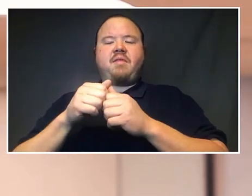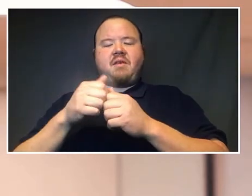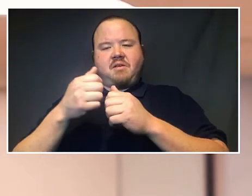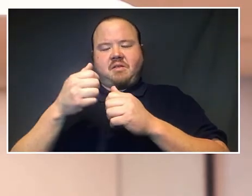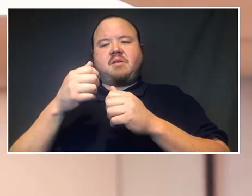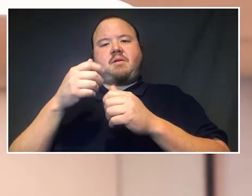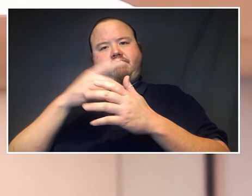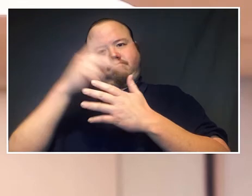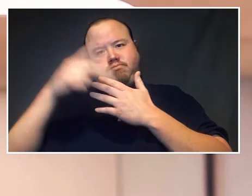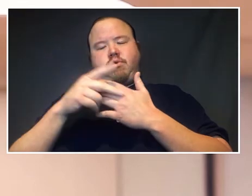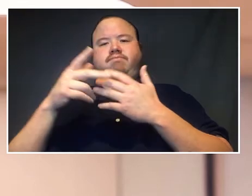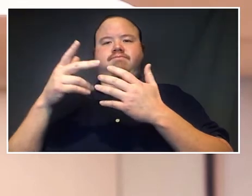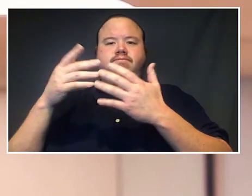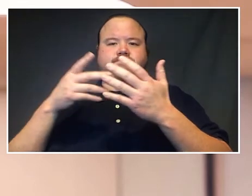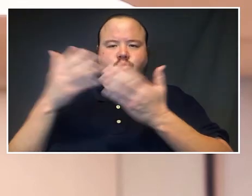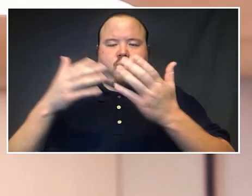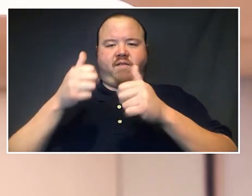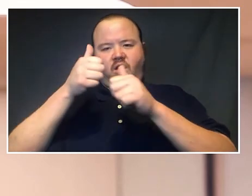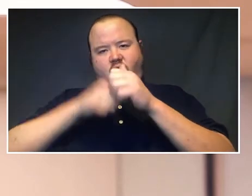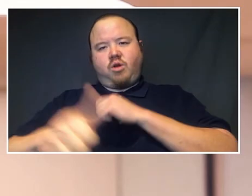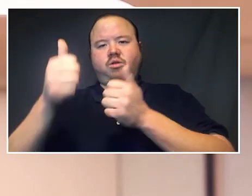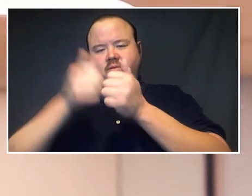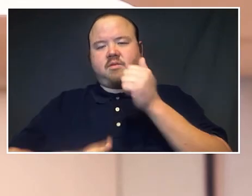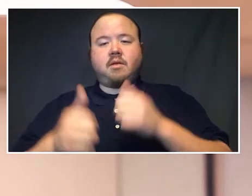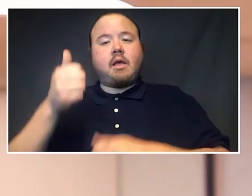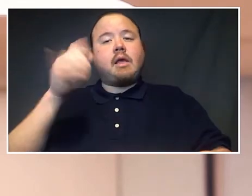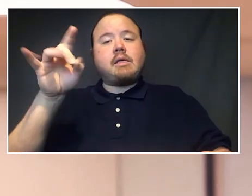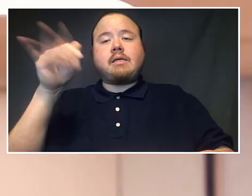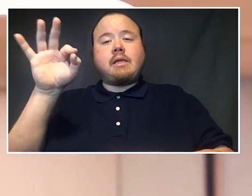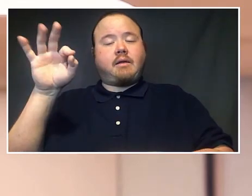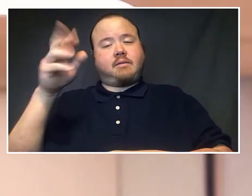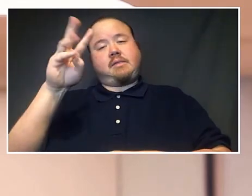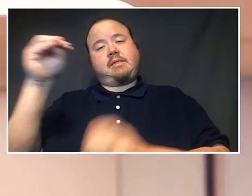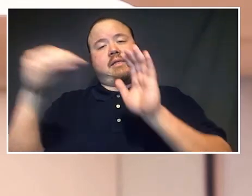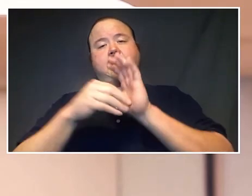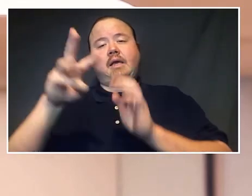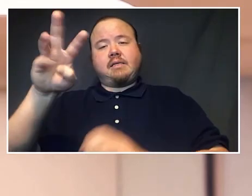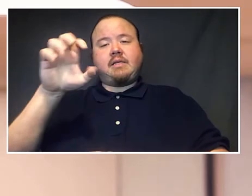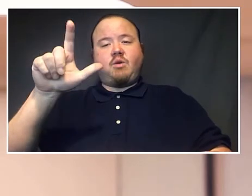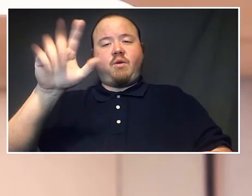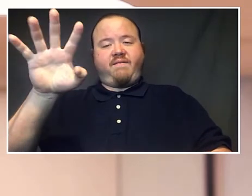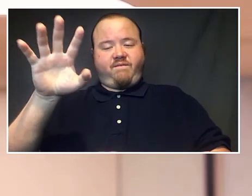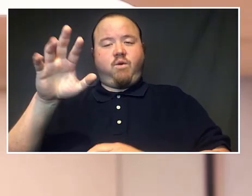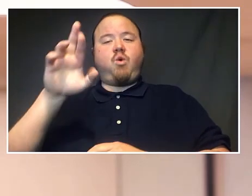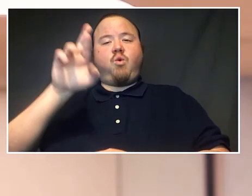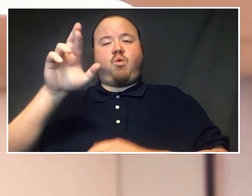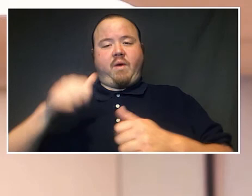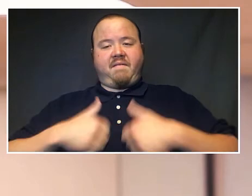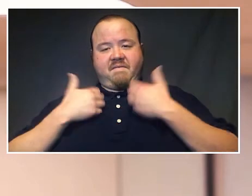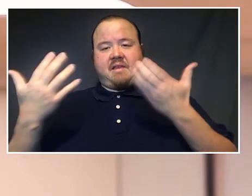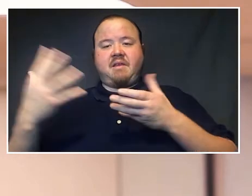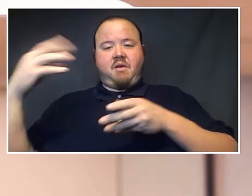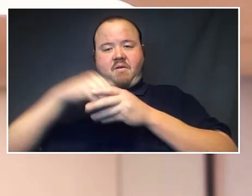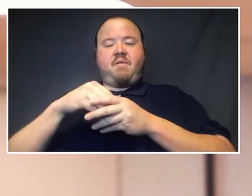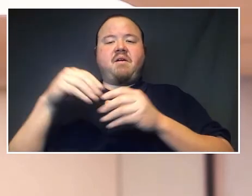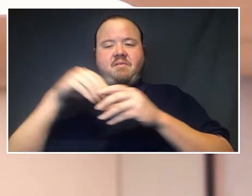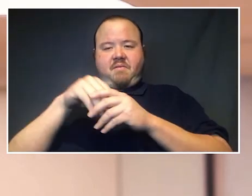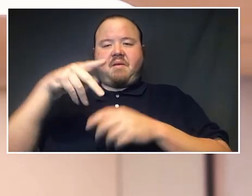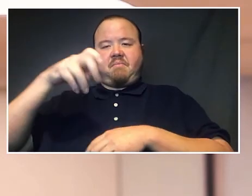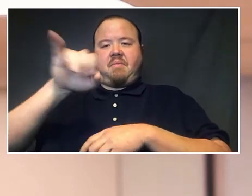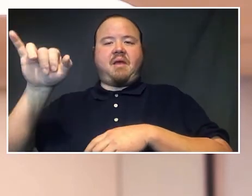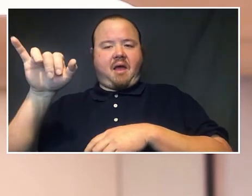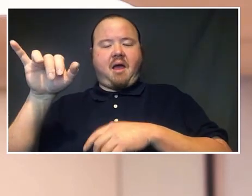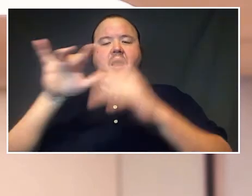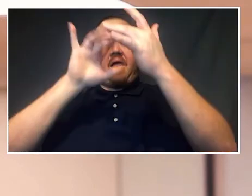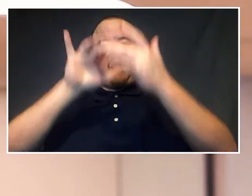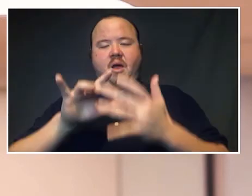in each. In fiscal year 18-19, 60,624 Riverside County residents were engaged by PEI outreach